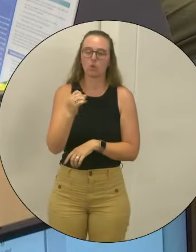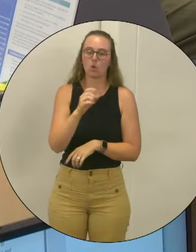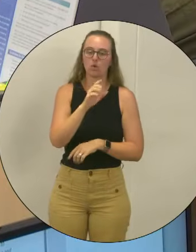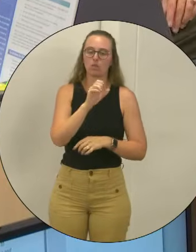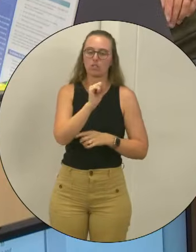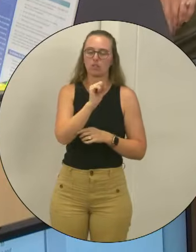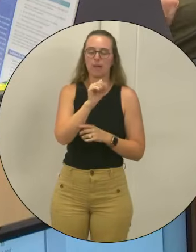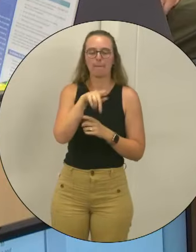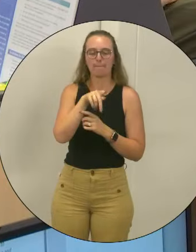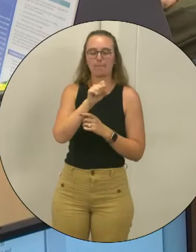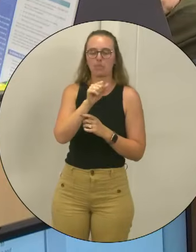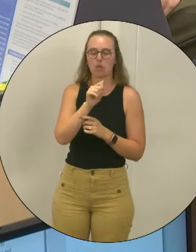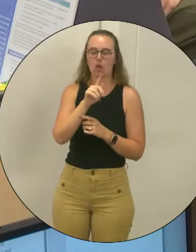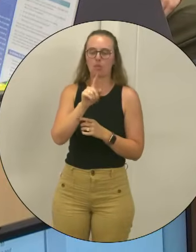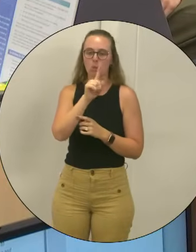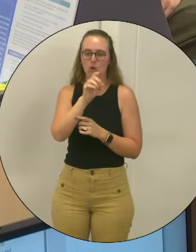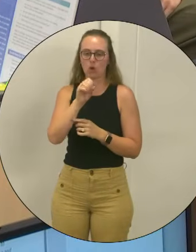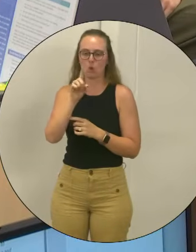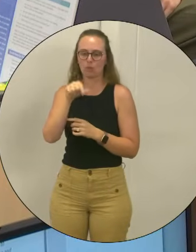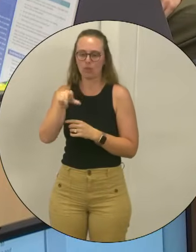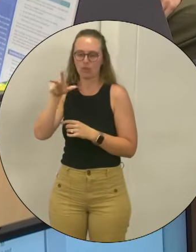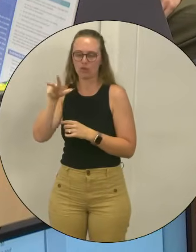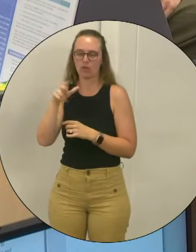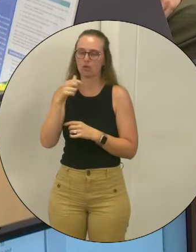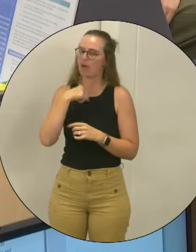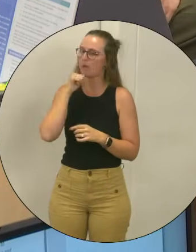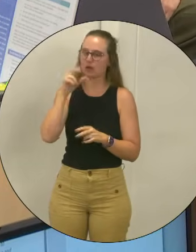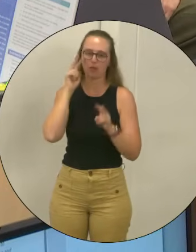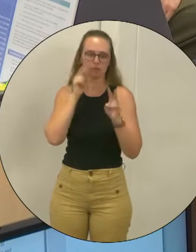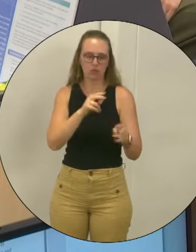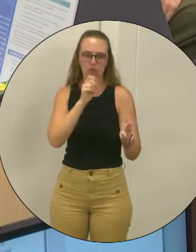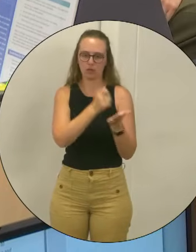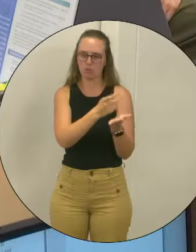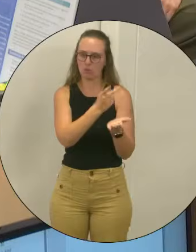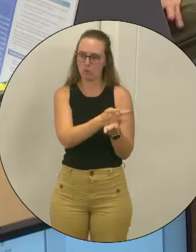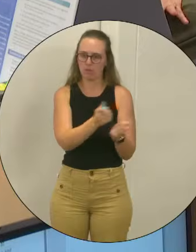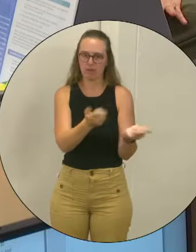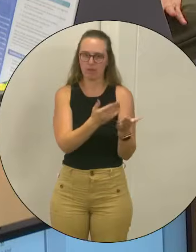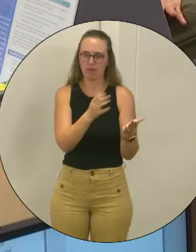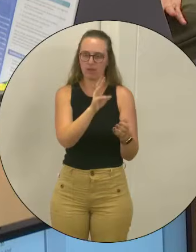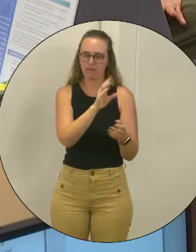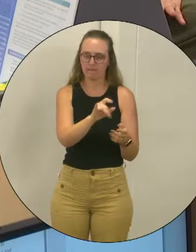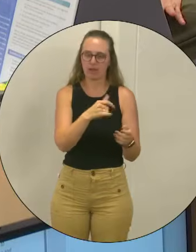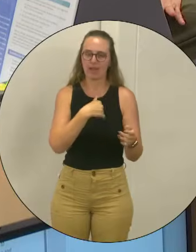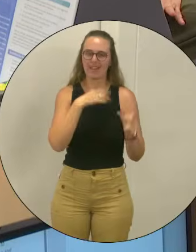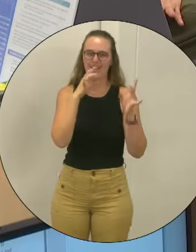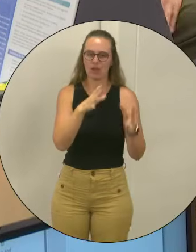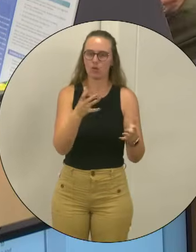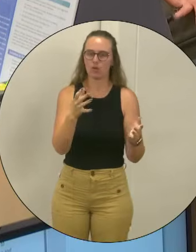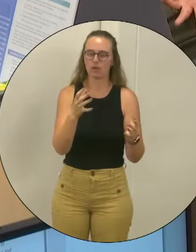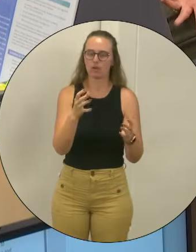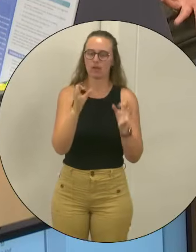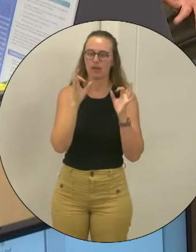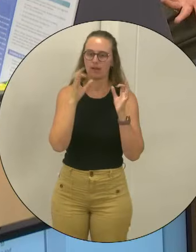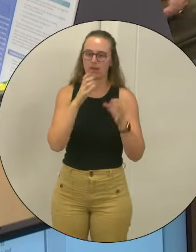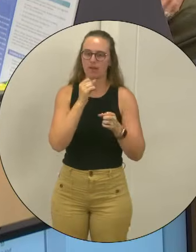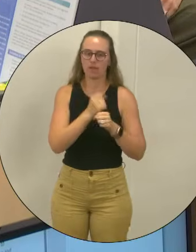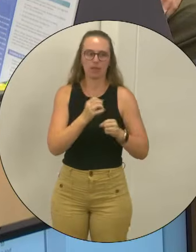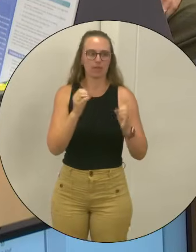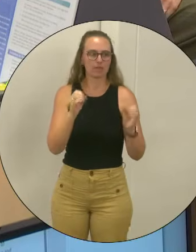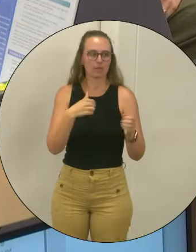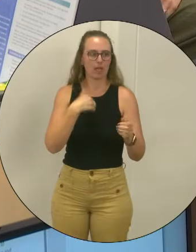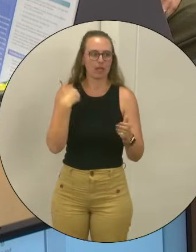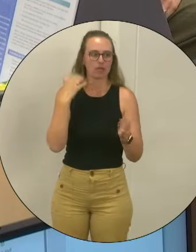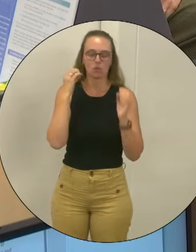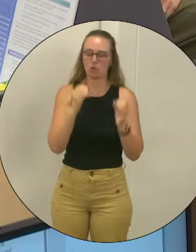101:3 declares, I will not look with approval on anything that is vile. I hate what faithless people do. I will have no part